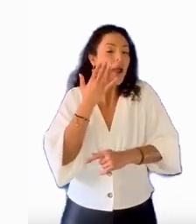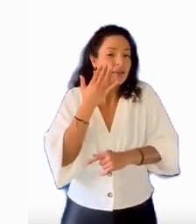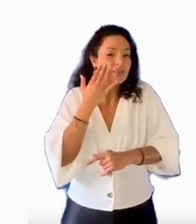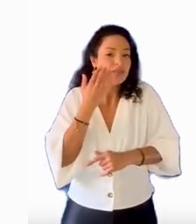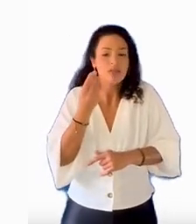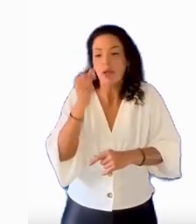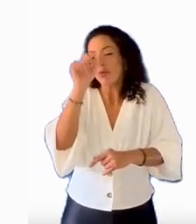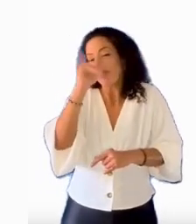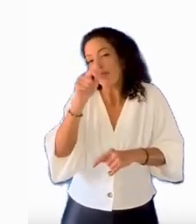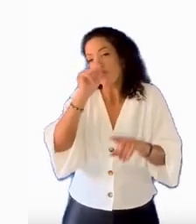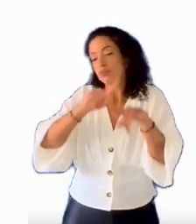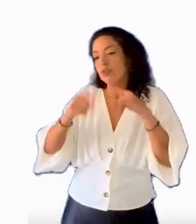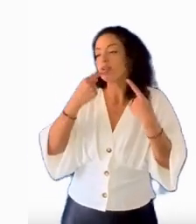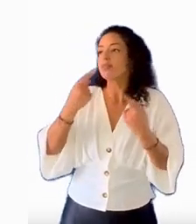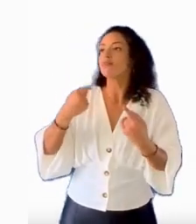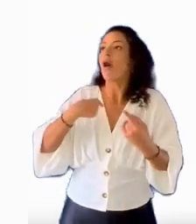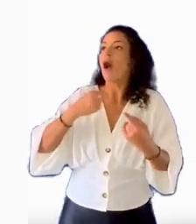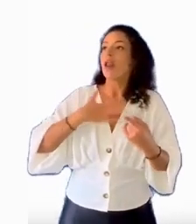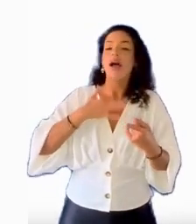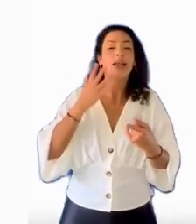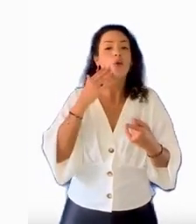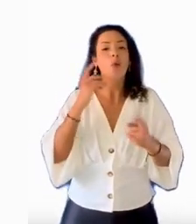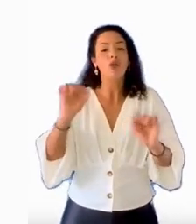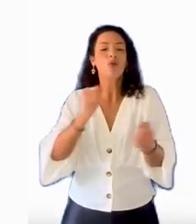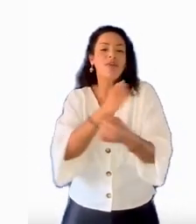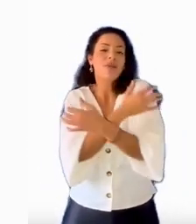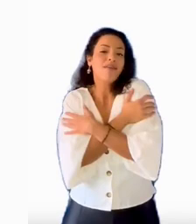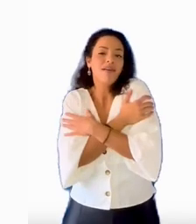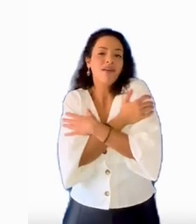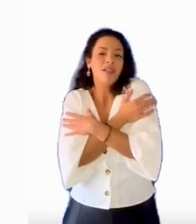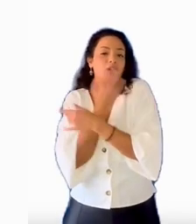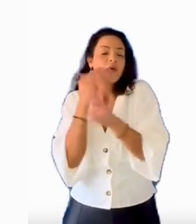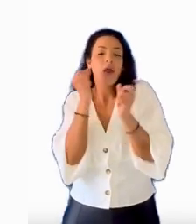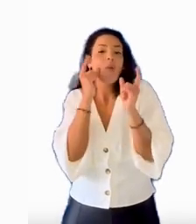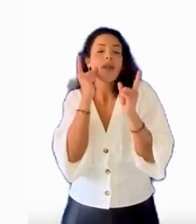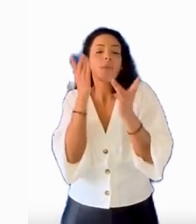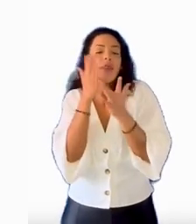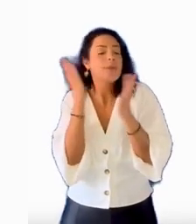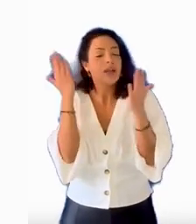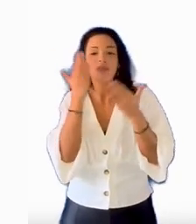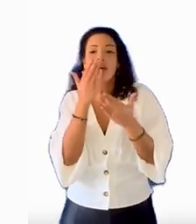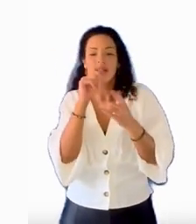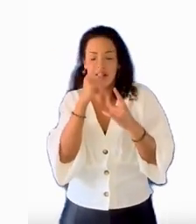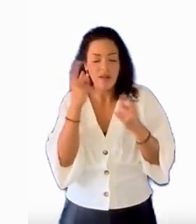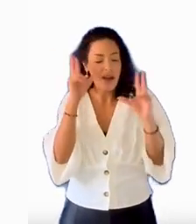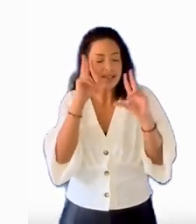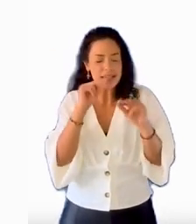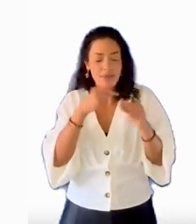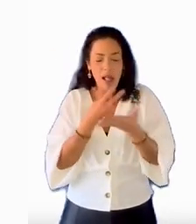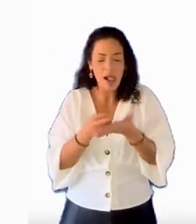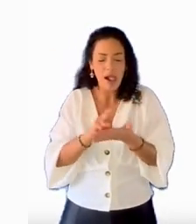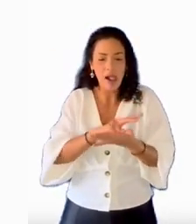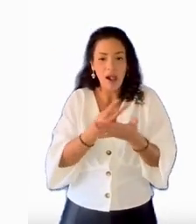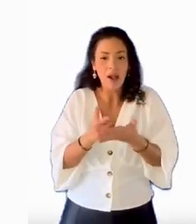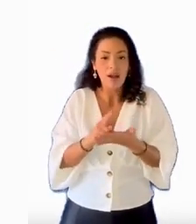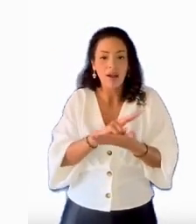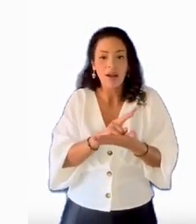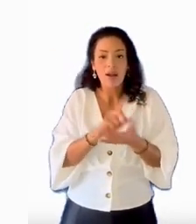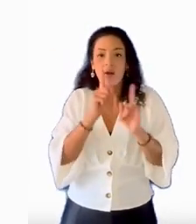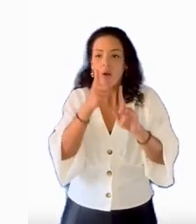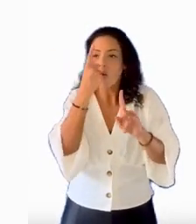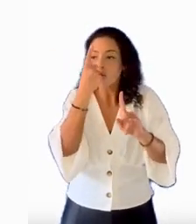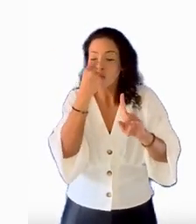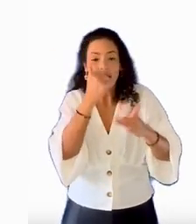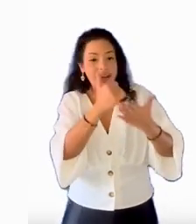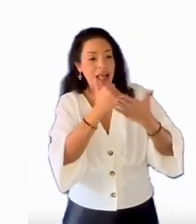example, someone may respond by saying, "I like it when you give me a cuddle when I wake in the middle of the night and I can't get back to sleep." Or you can